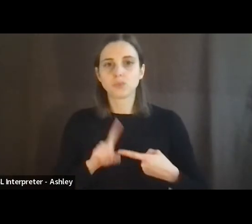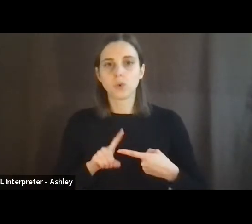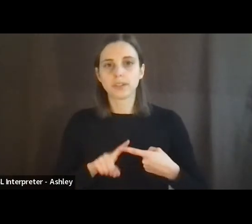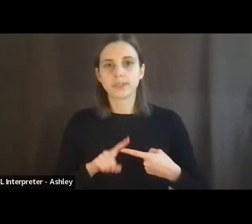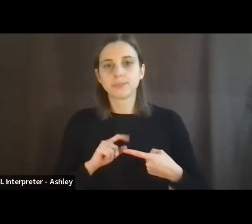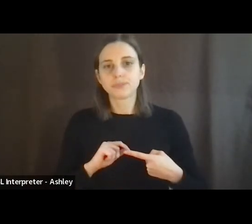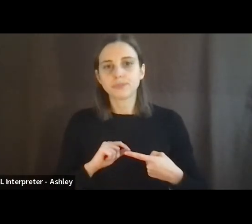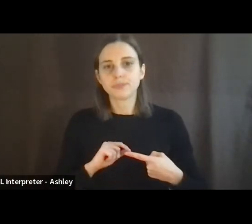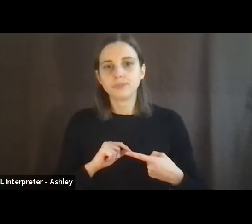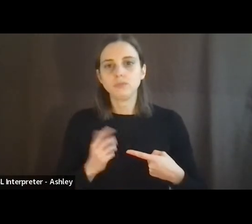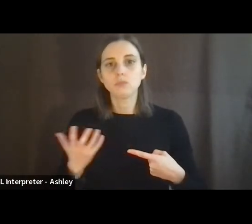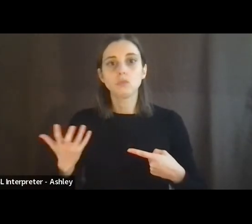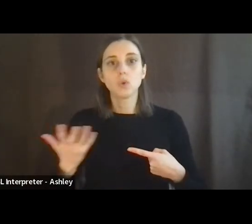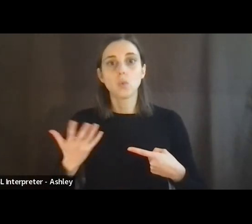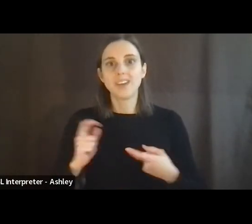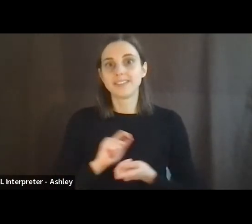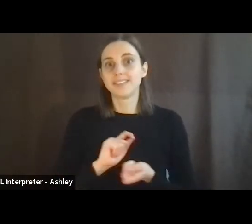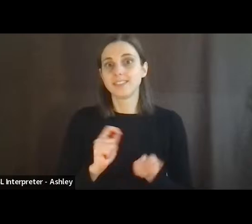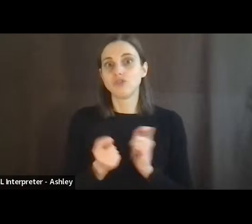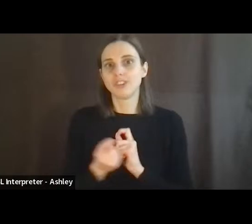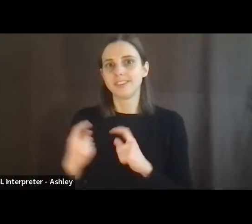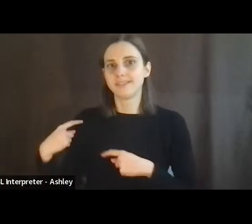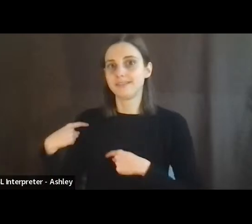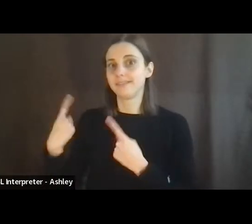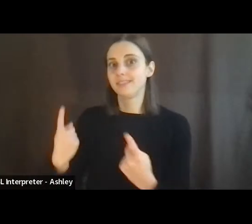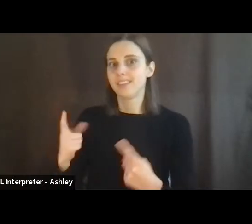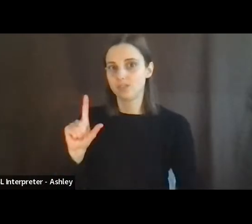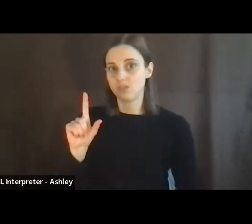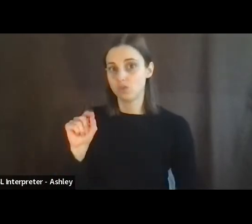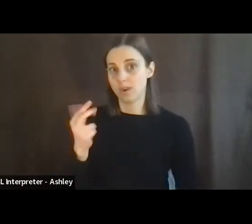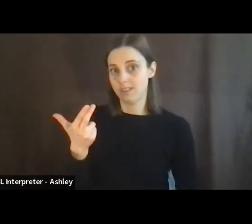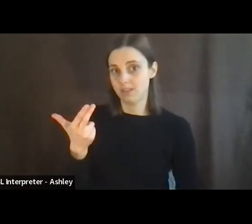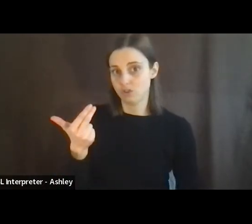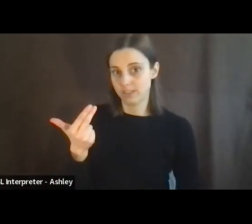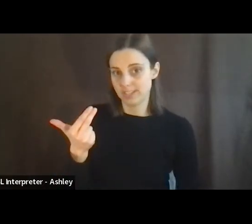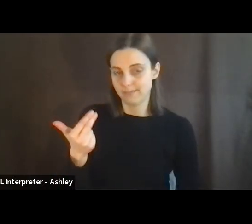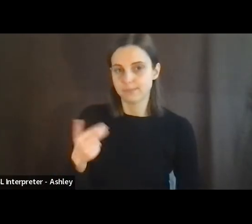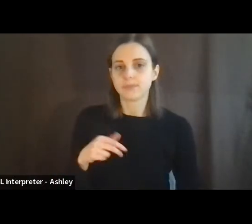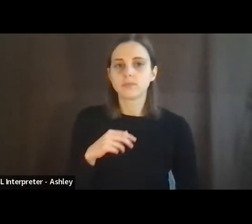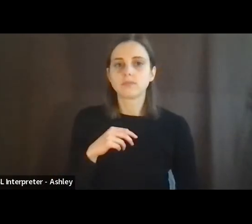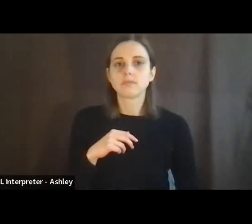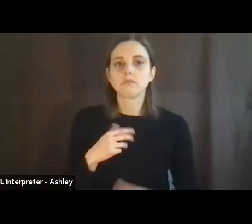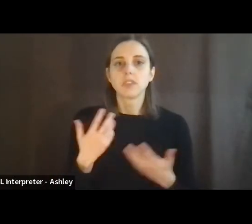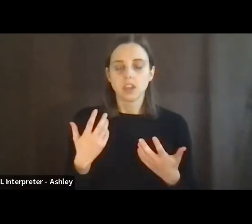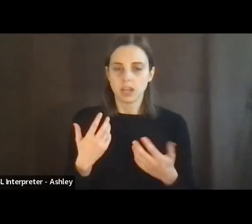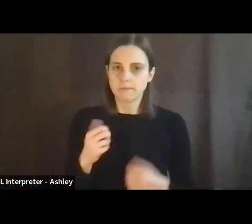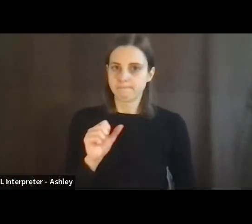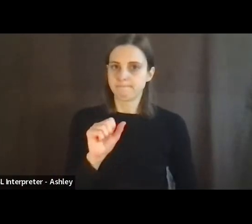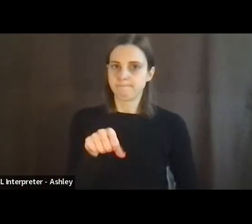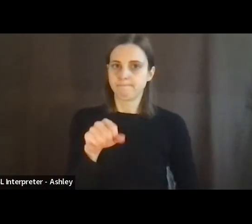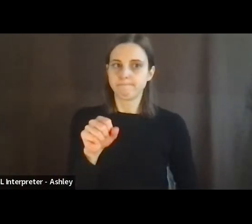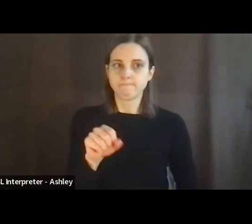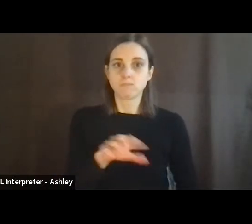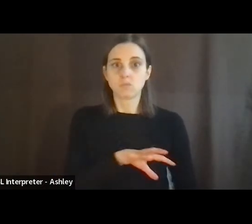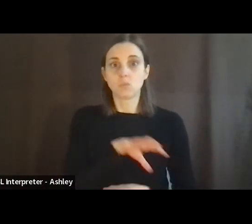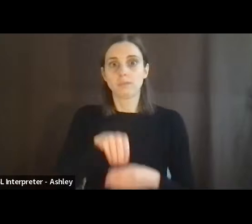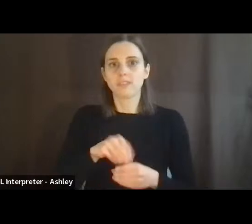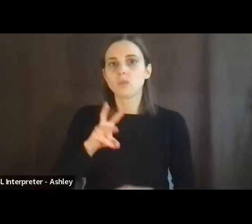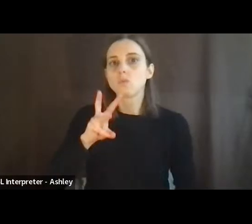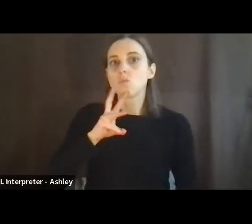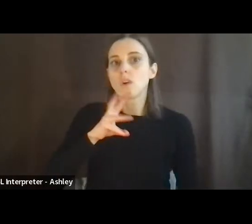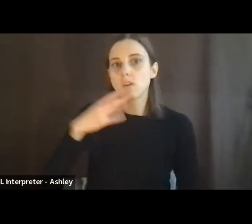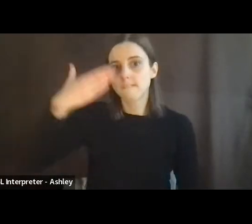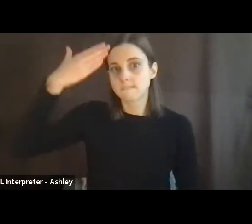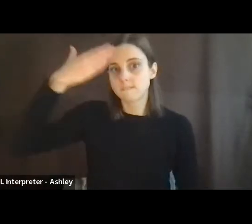the what's changed since 2013, and that was specific to say that there has been substantial growth within the waterfront district, and there's